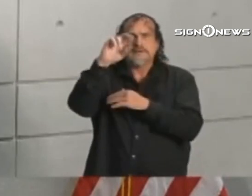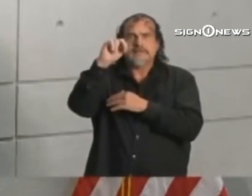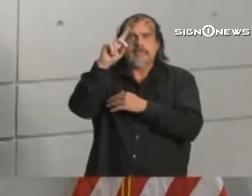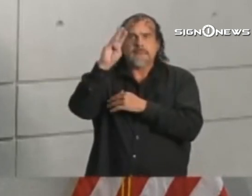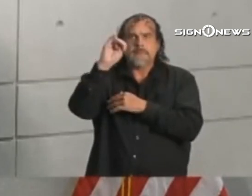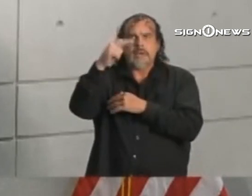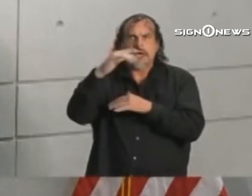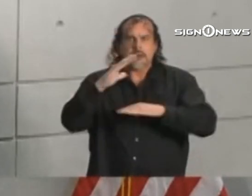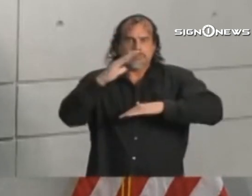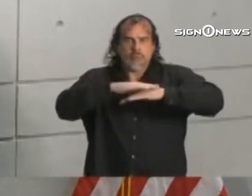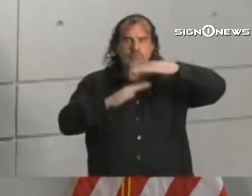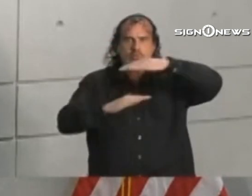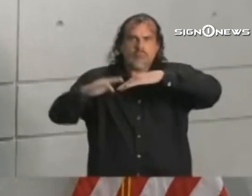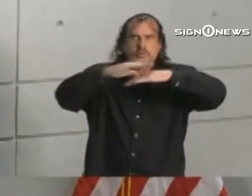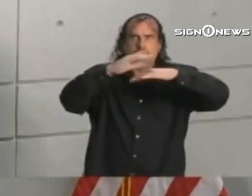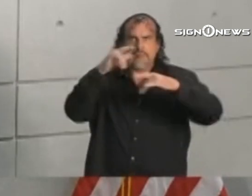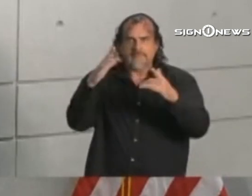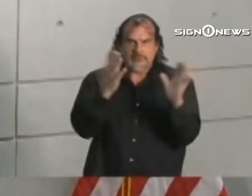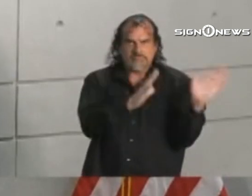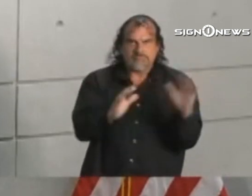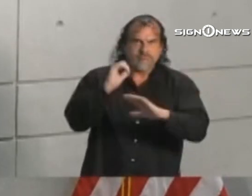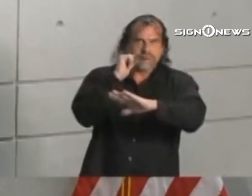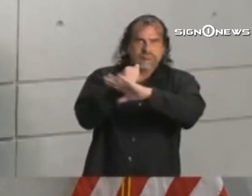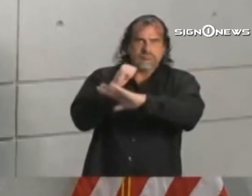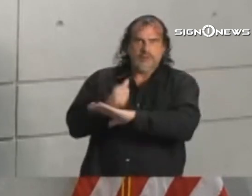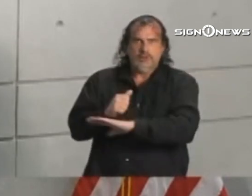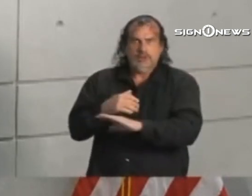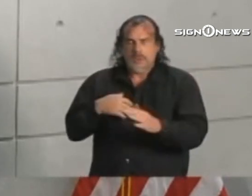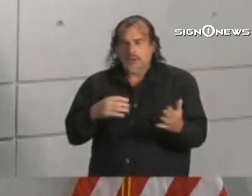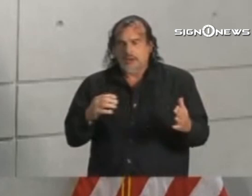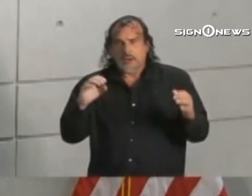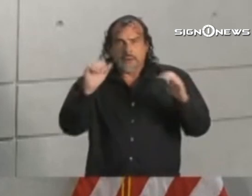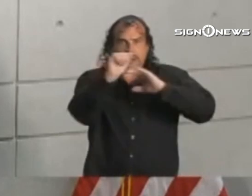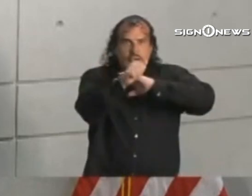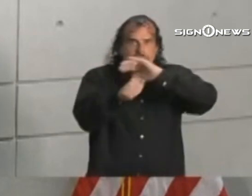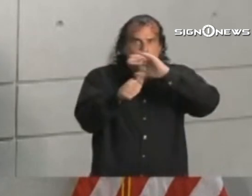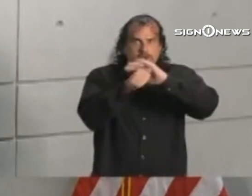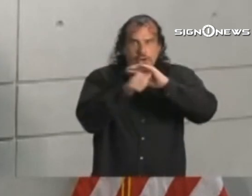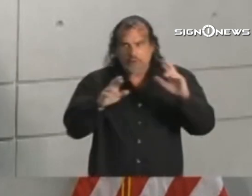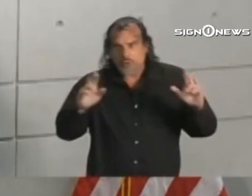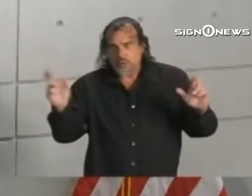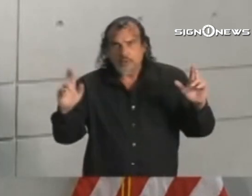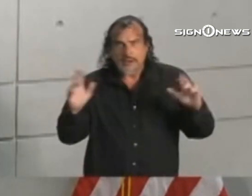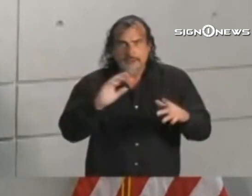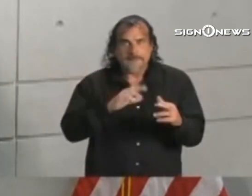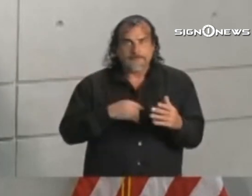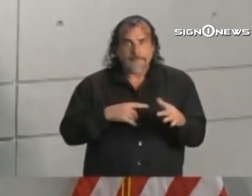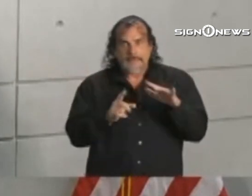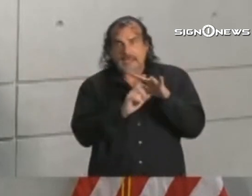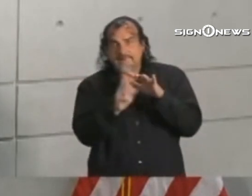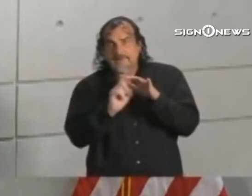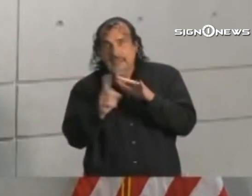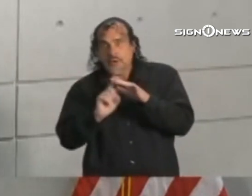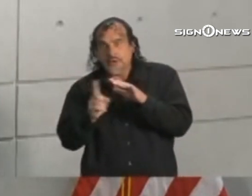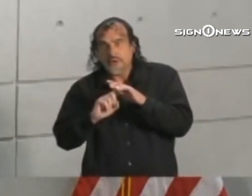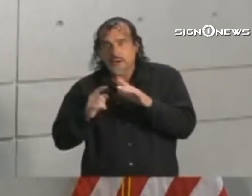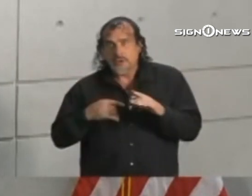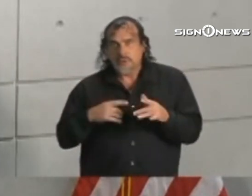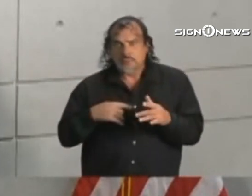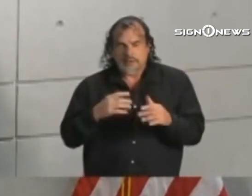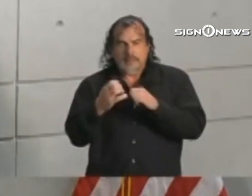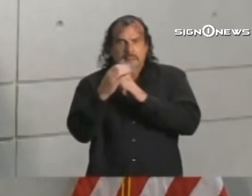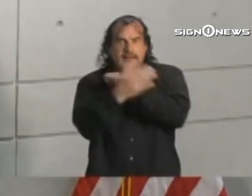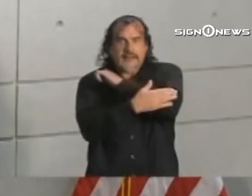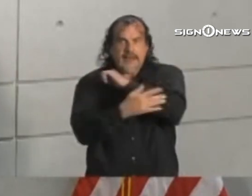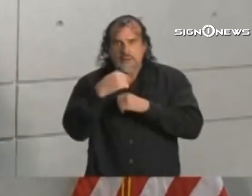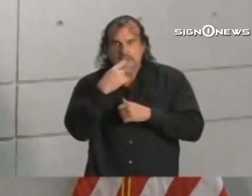Shelter operations being prepared for right now. The evacuations in those counties will be handled at the county